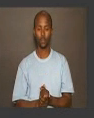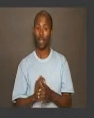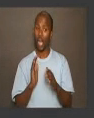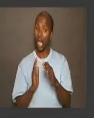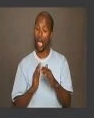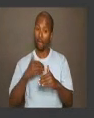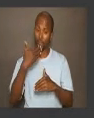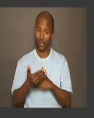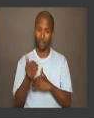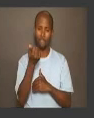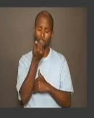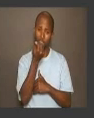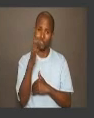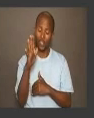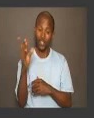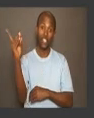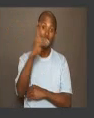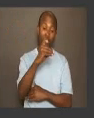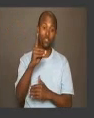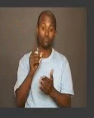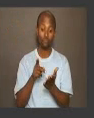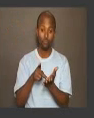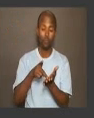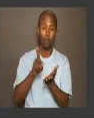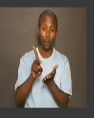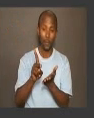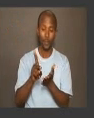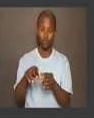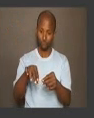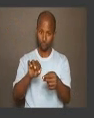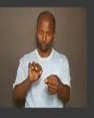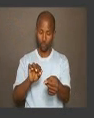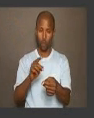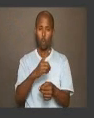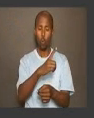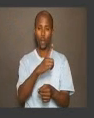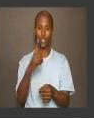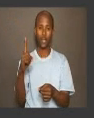After 15 days, her bill would be